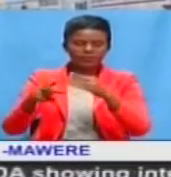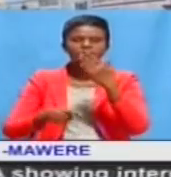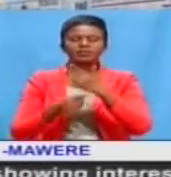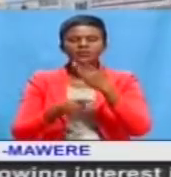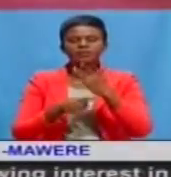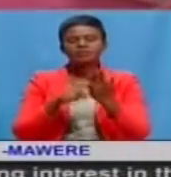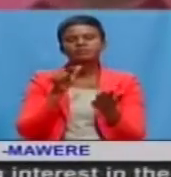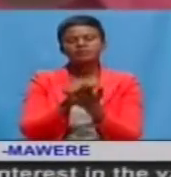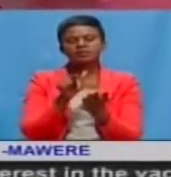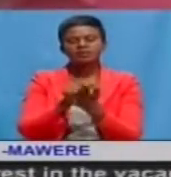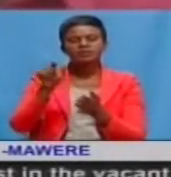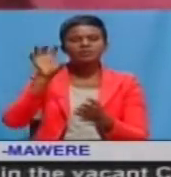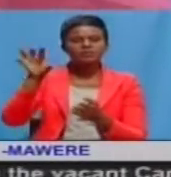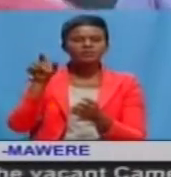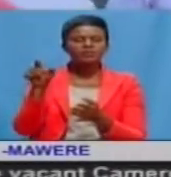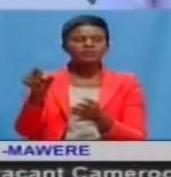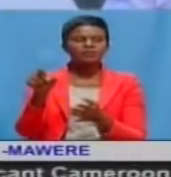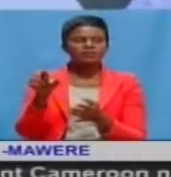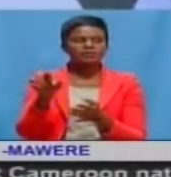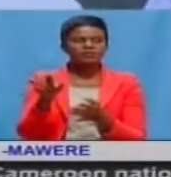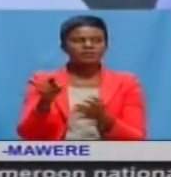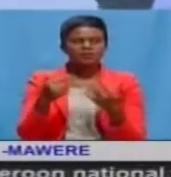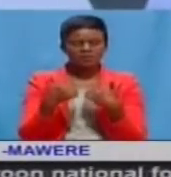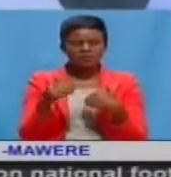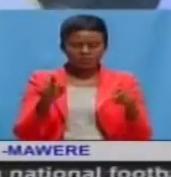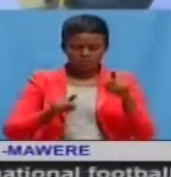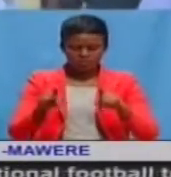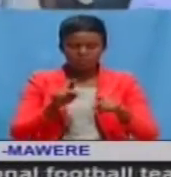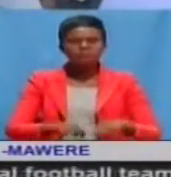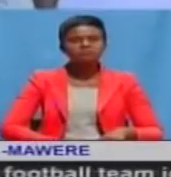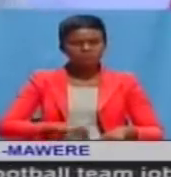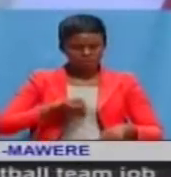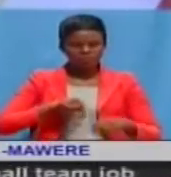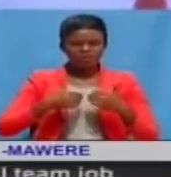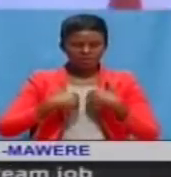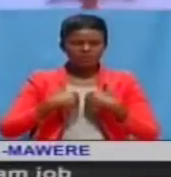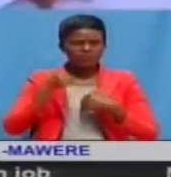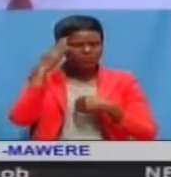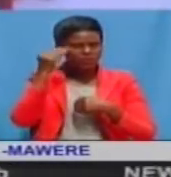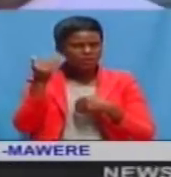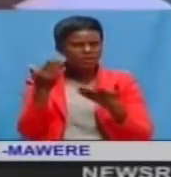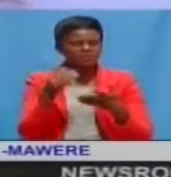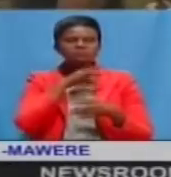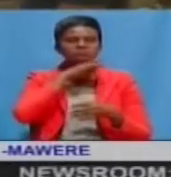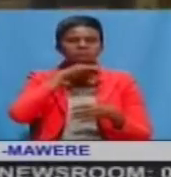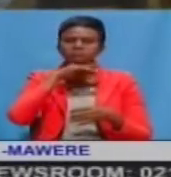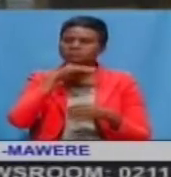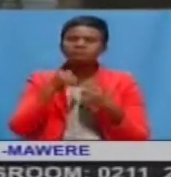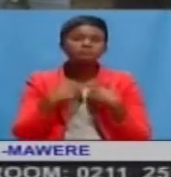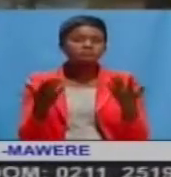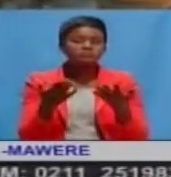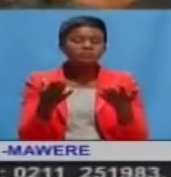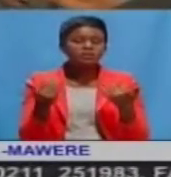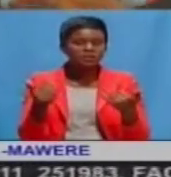District in Lusaka Province. At least one can walk with pride without the shame of being greeted by litter. It